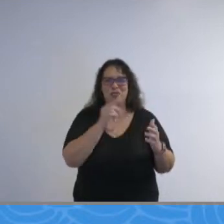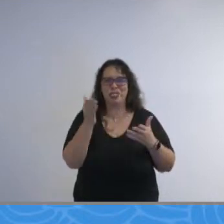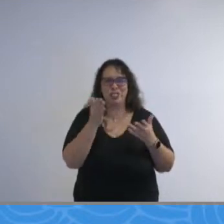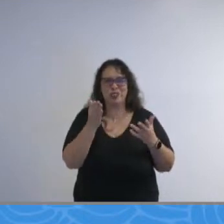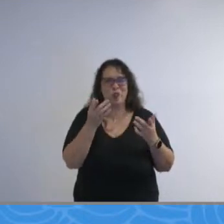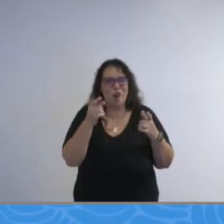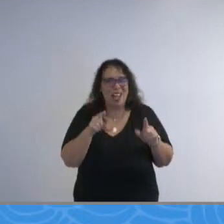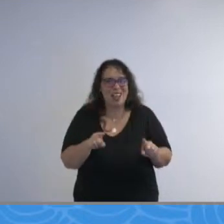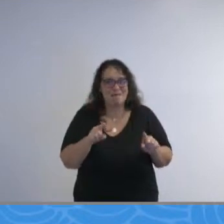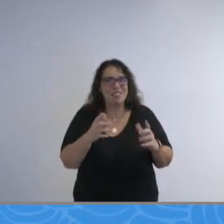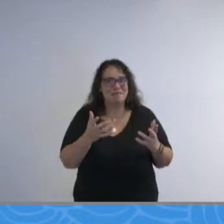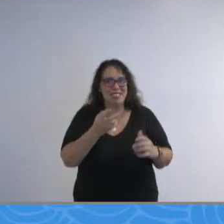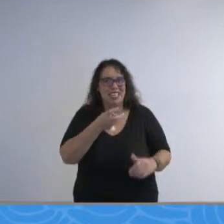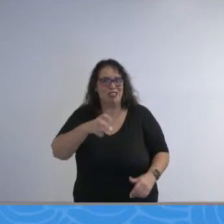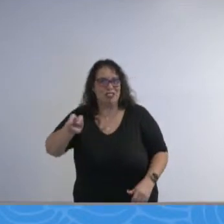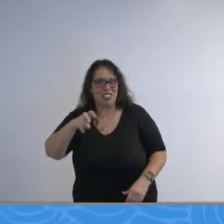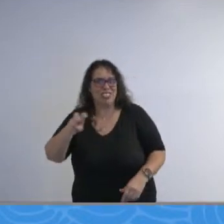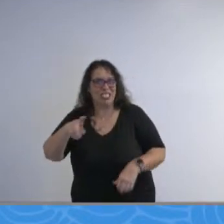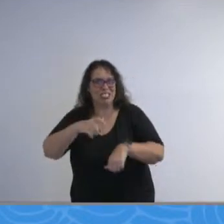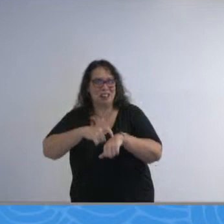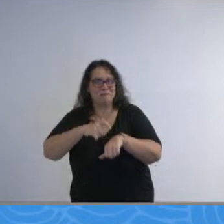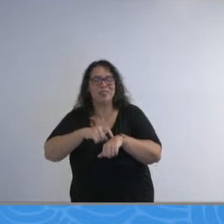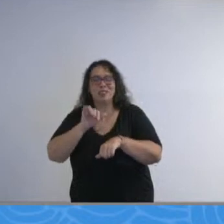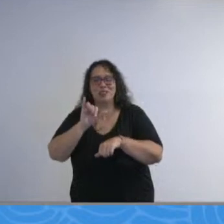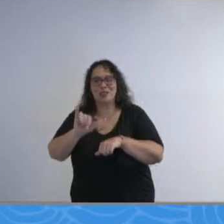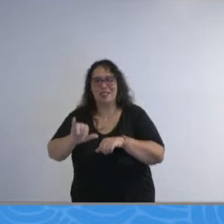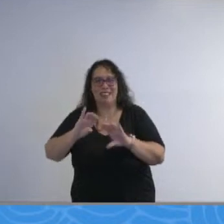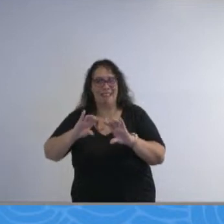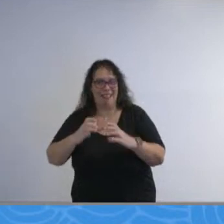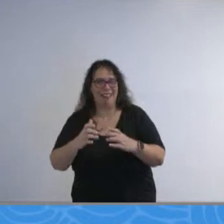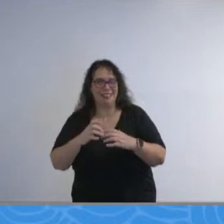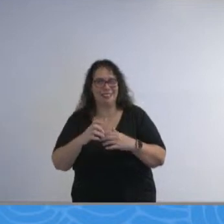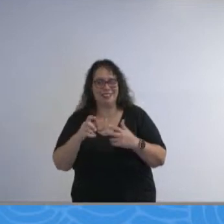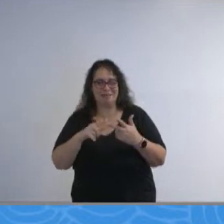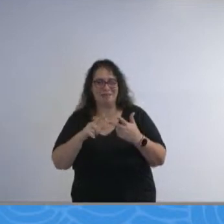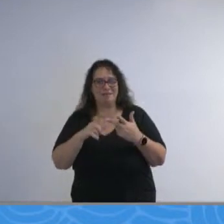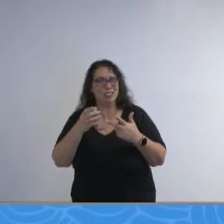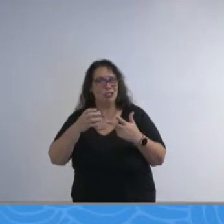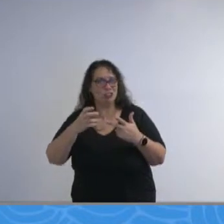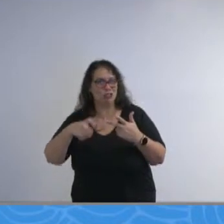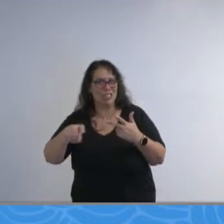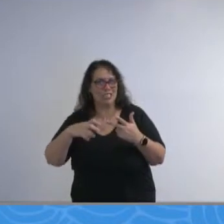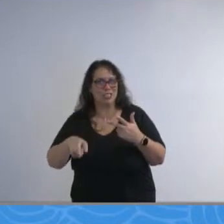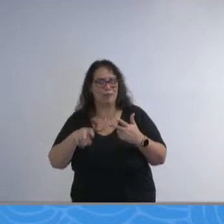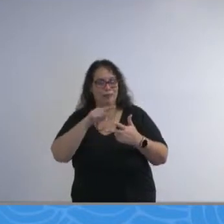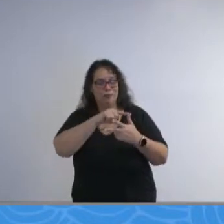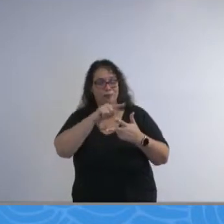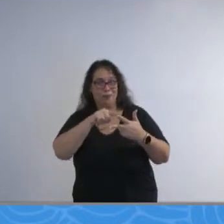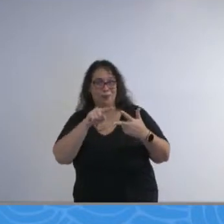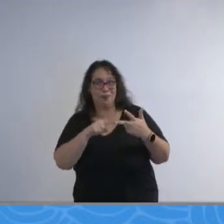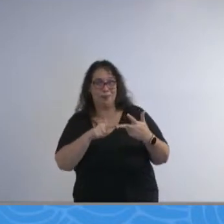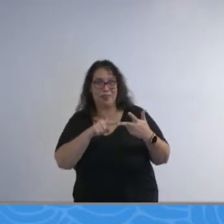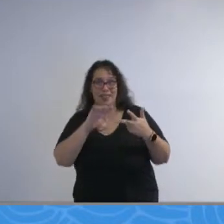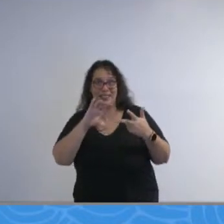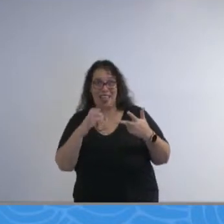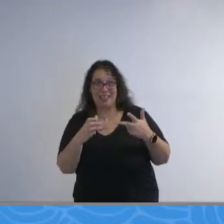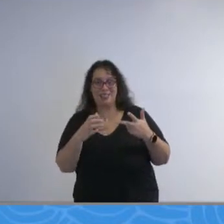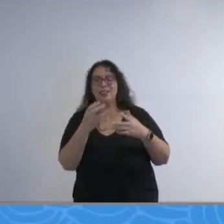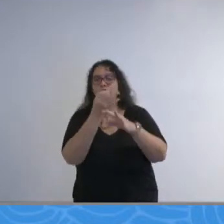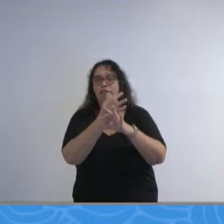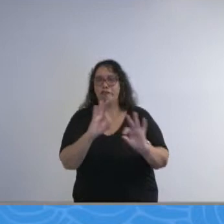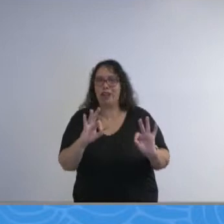services? And that class is focused on transition. So they are free of charge to those who